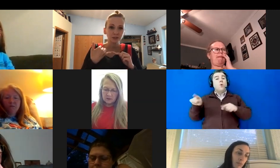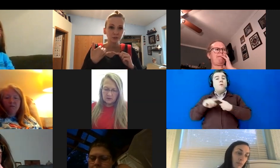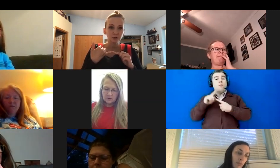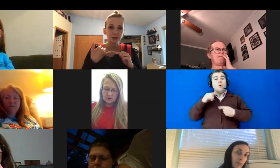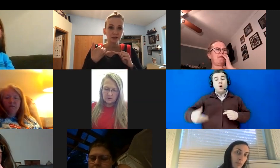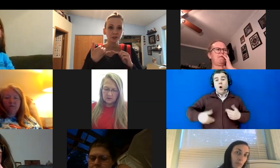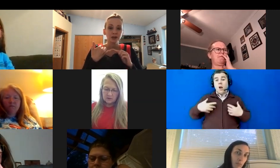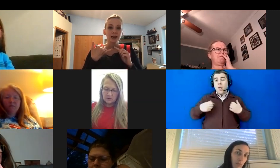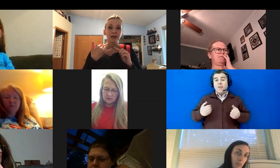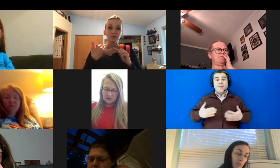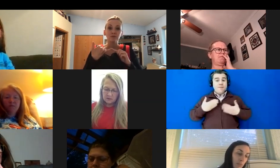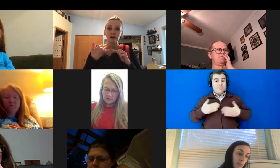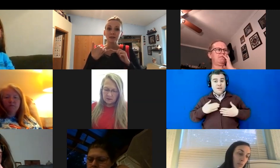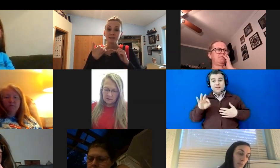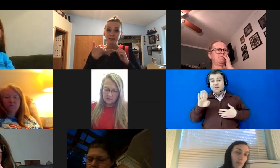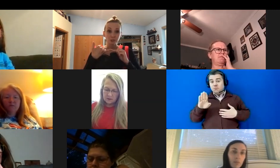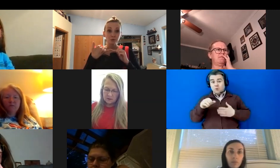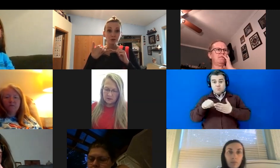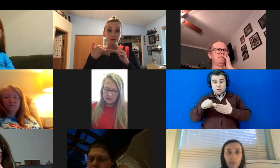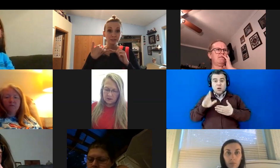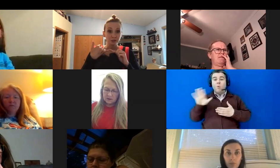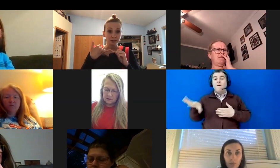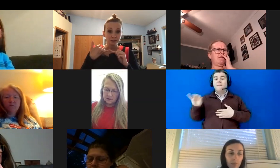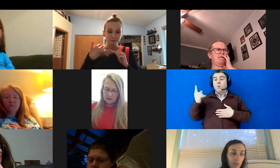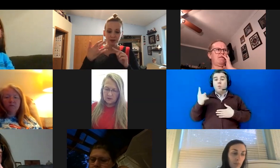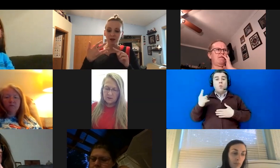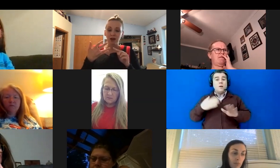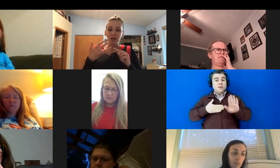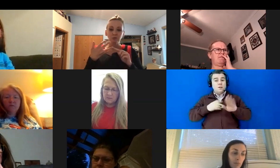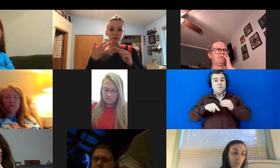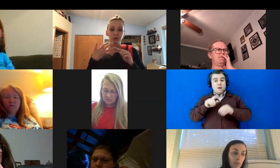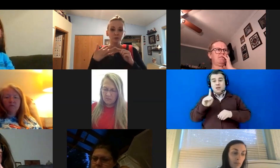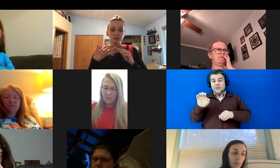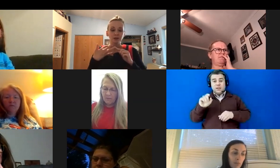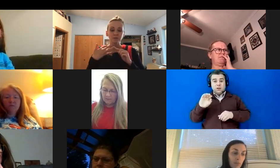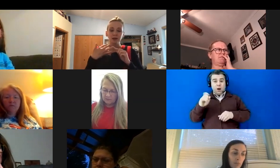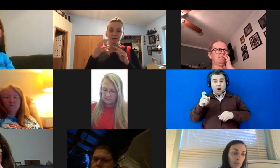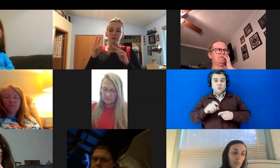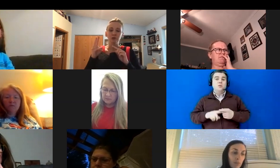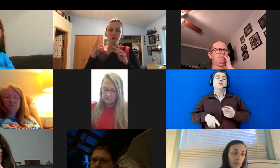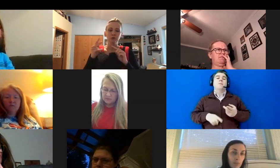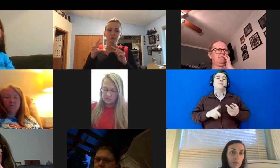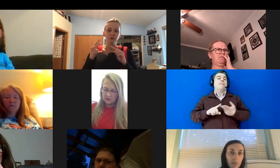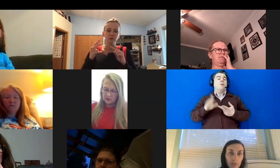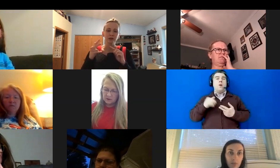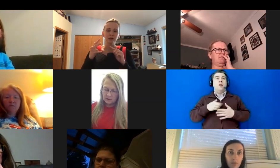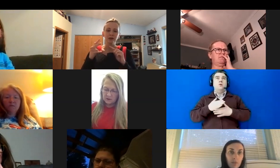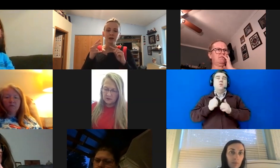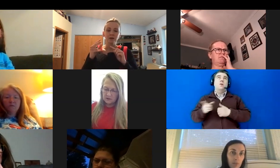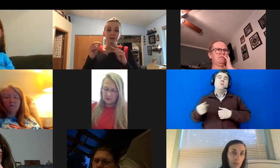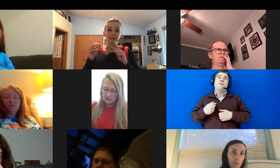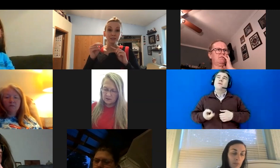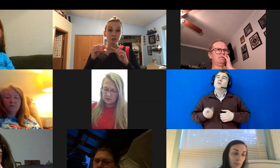Happiness Facebook page, and I will find a testimony about detox. I will share with them. I have 2 or